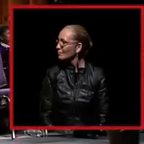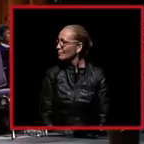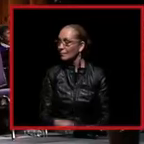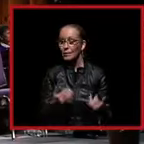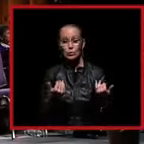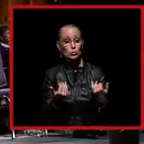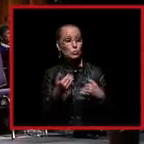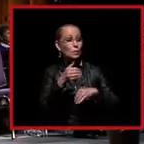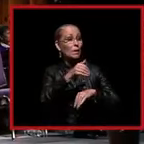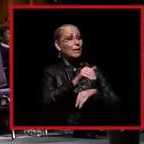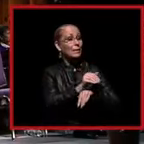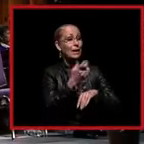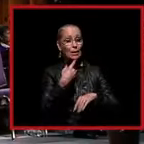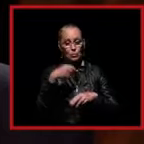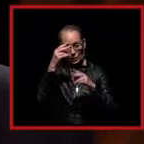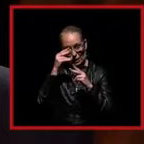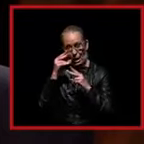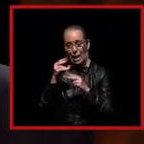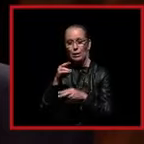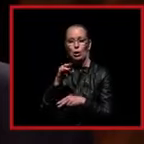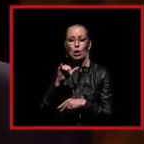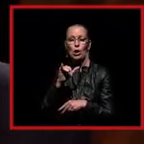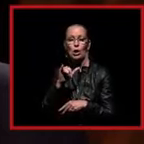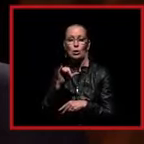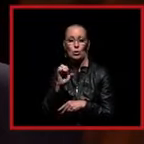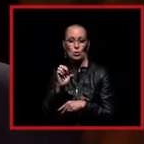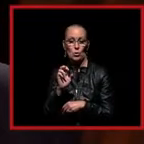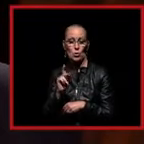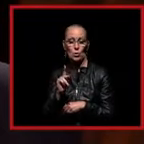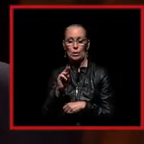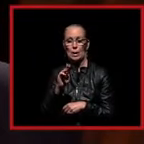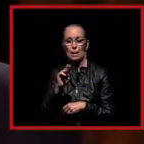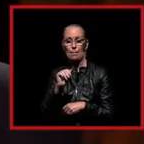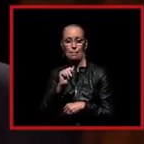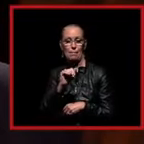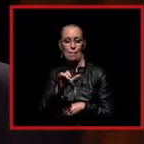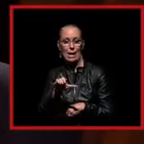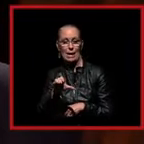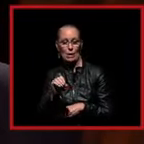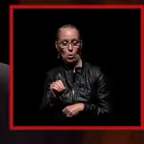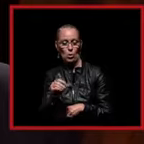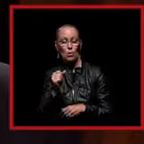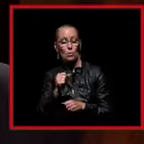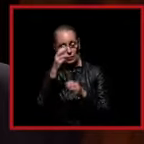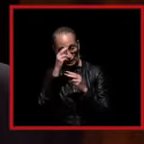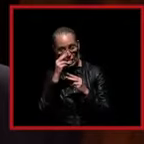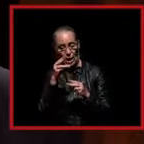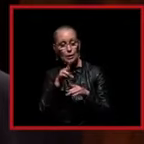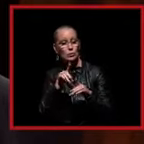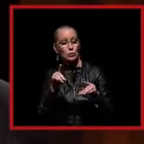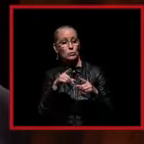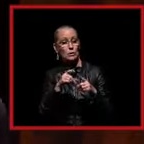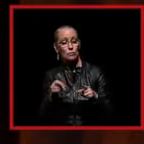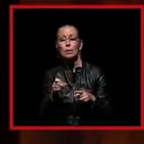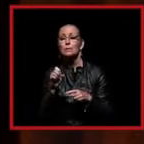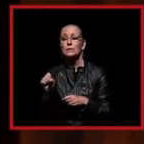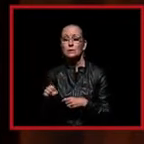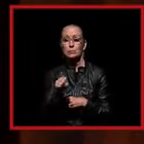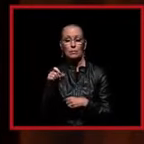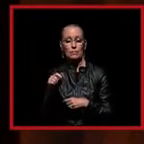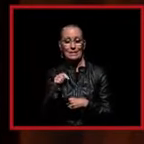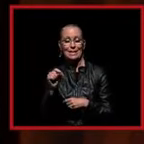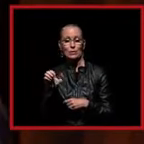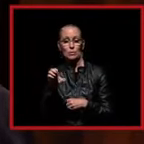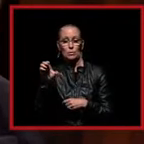Tonight, we honor York Mayo with an honorary degree from Springfield Technical Community College in recognition